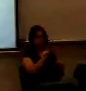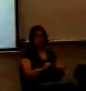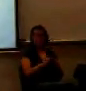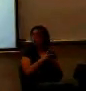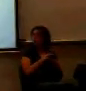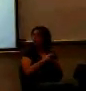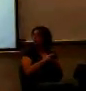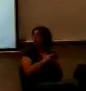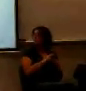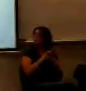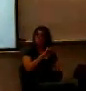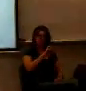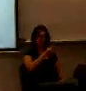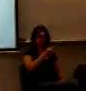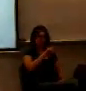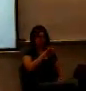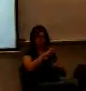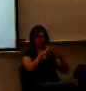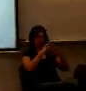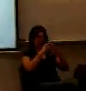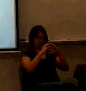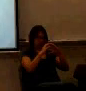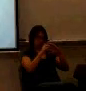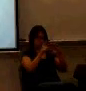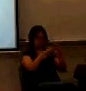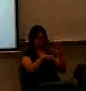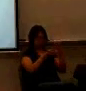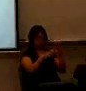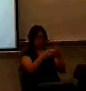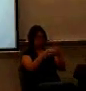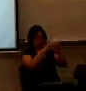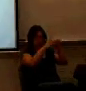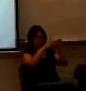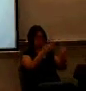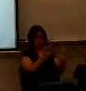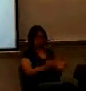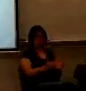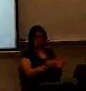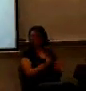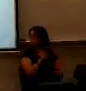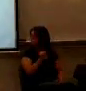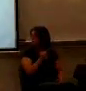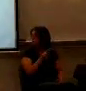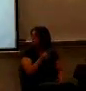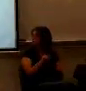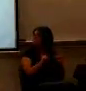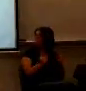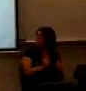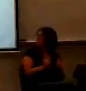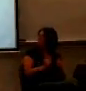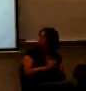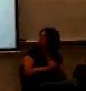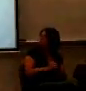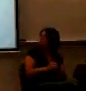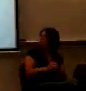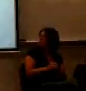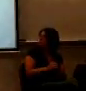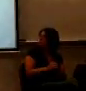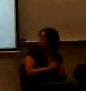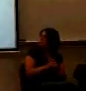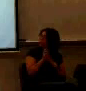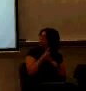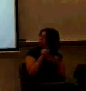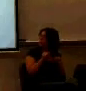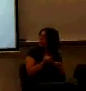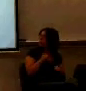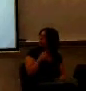either be centric, that is round, or sometimes barrel shaped, like the melosara that we talked about in the sinking and Stokes law,